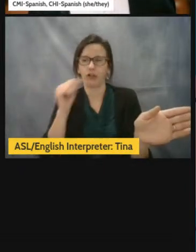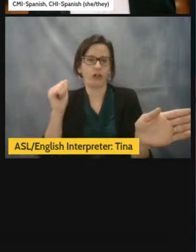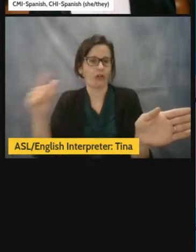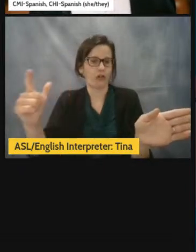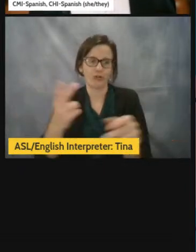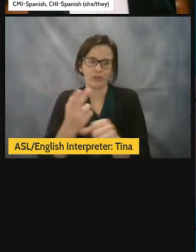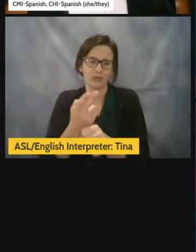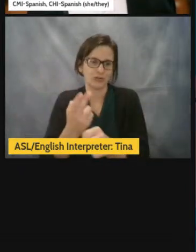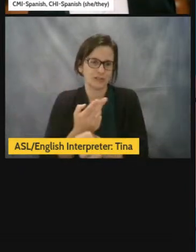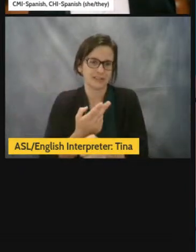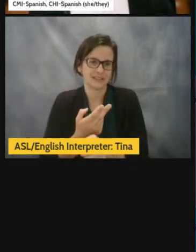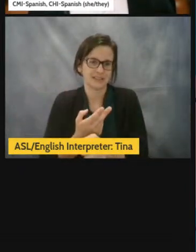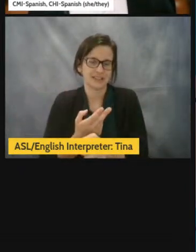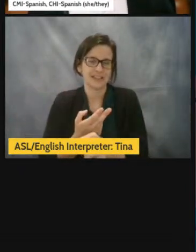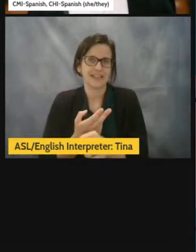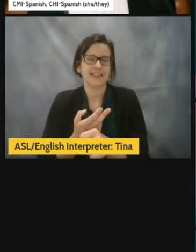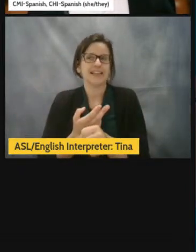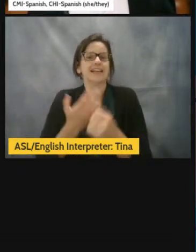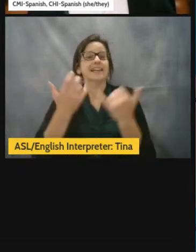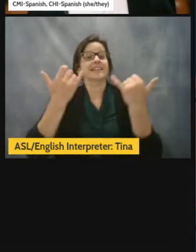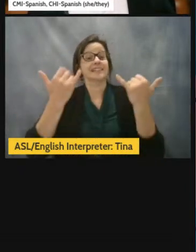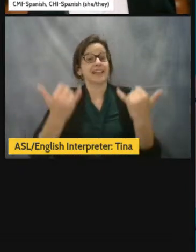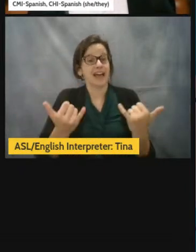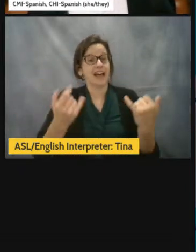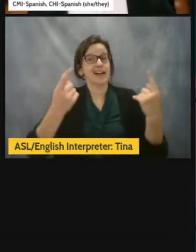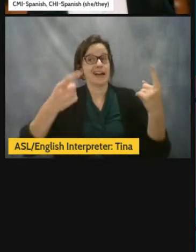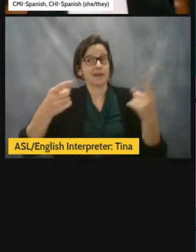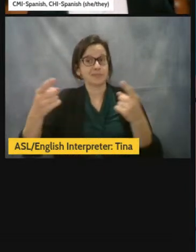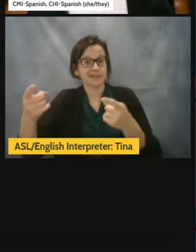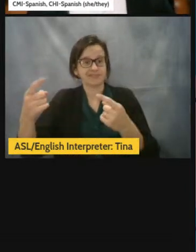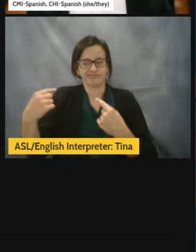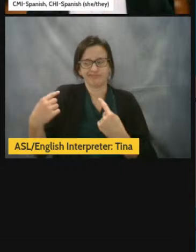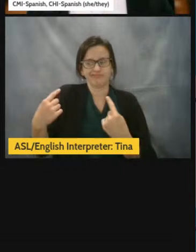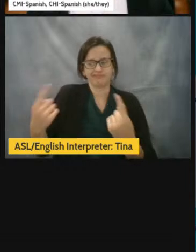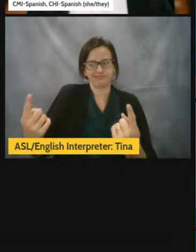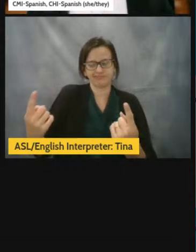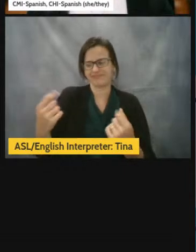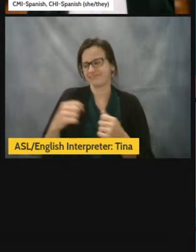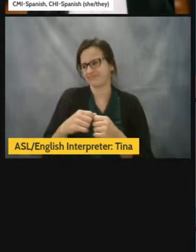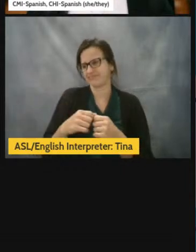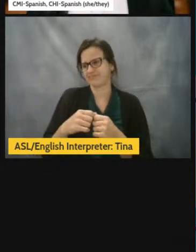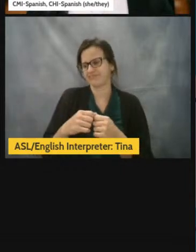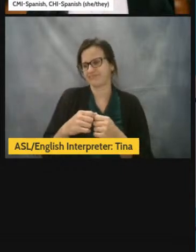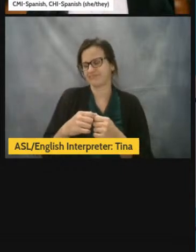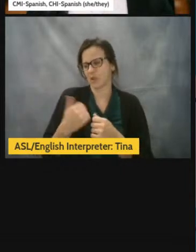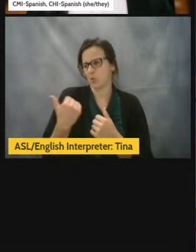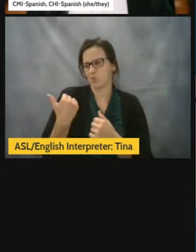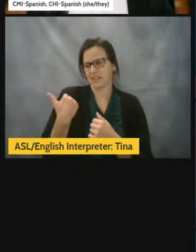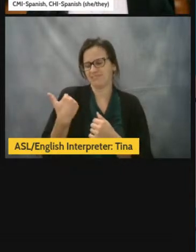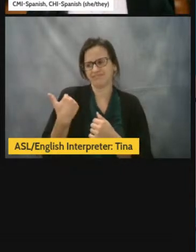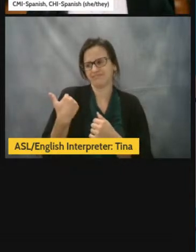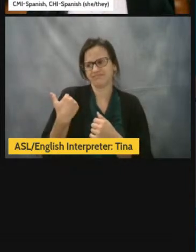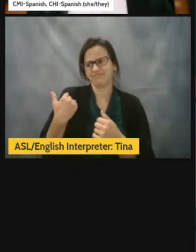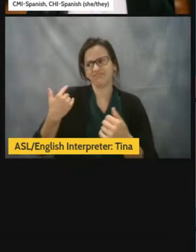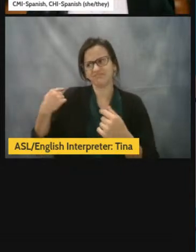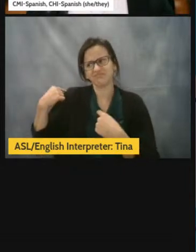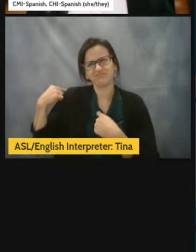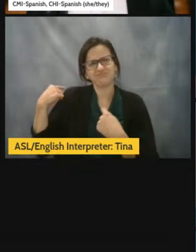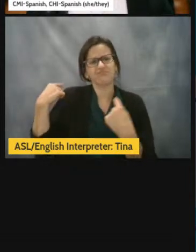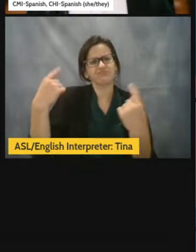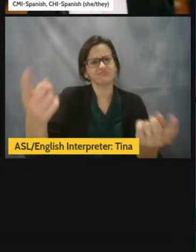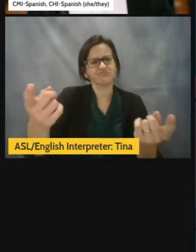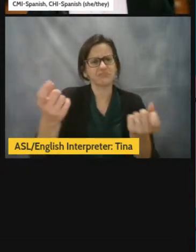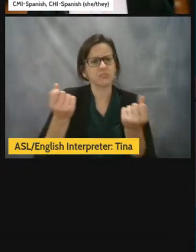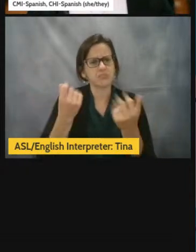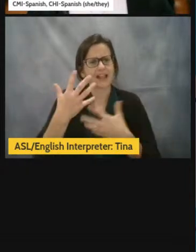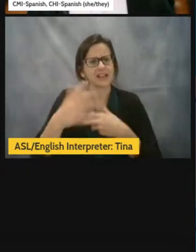there has also been a movement in recent years, not even in recent years, but within the Spanish language